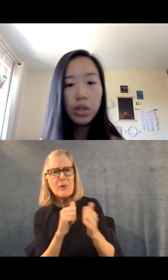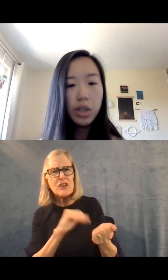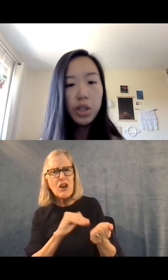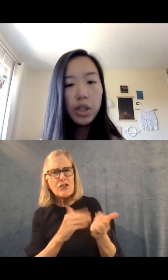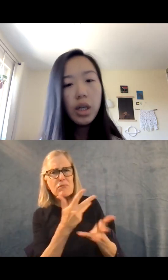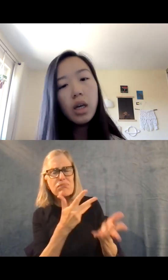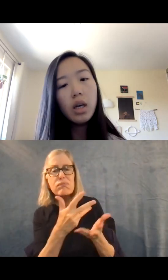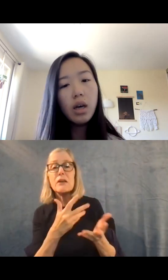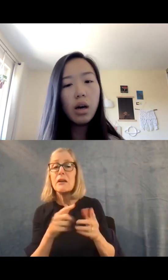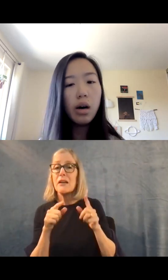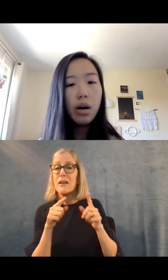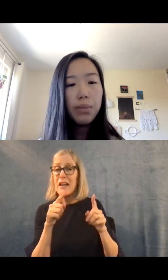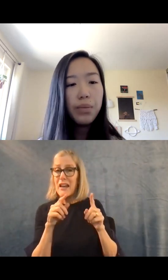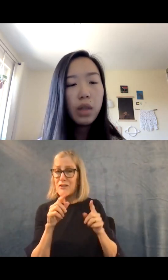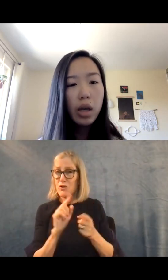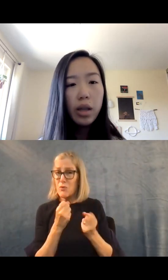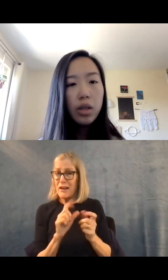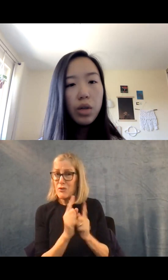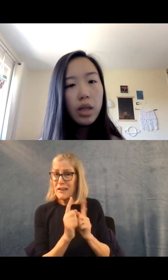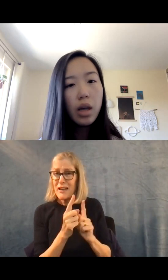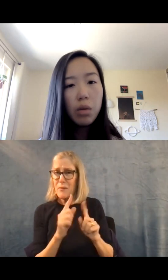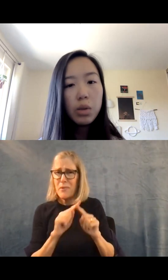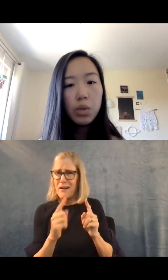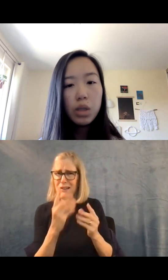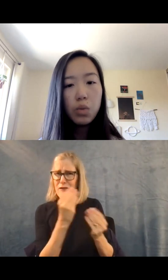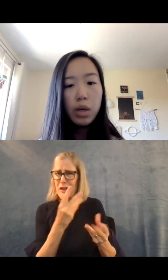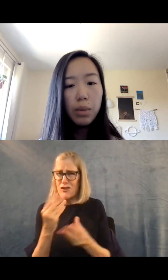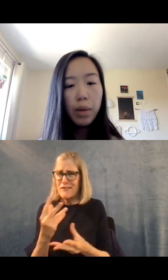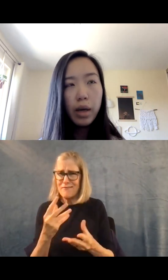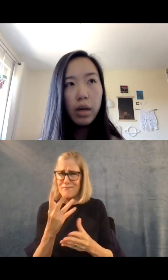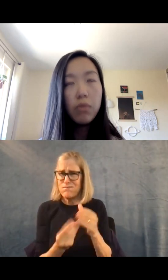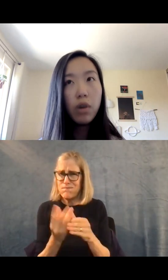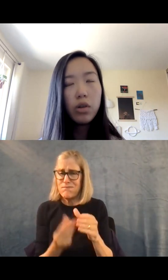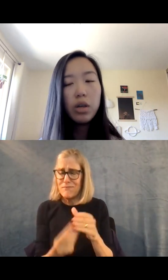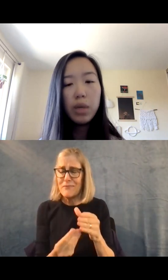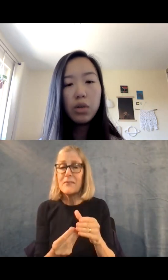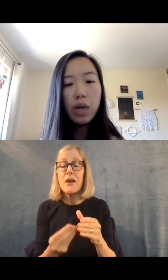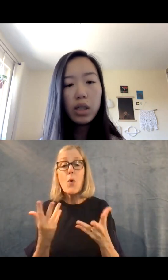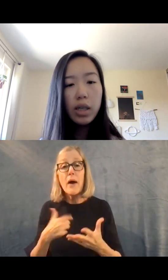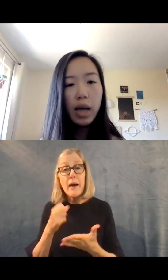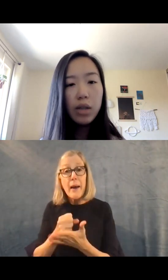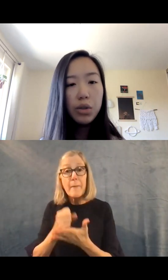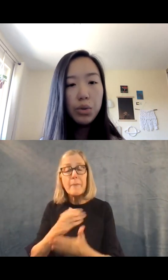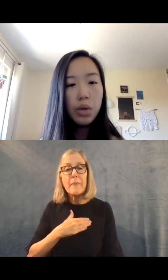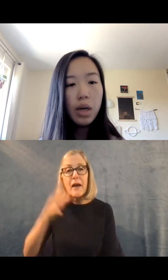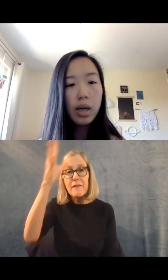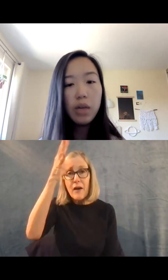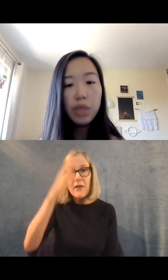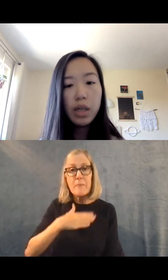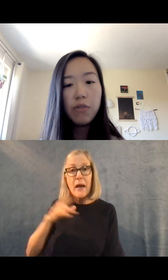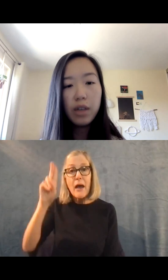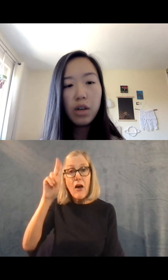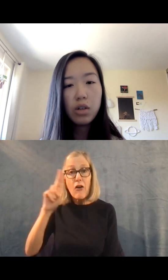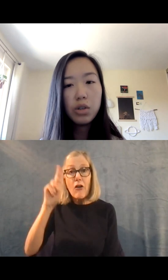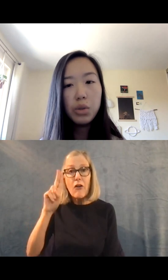in translation. I think the only thing that helped was when my father and my uncle actually had to kind of